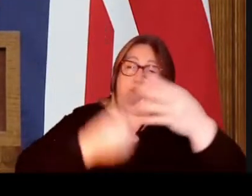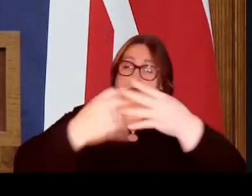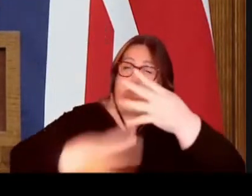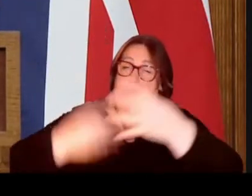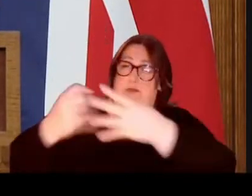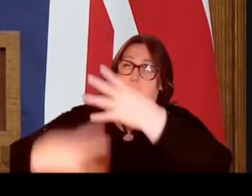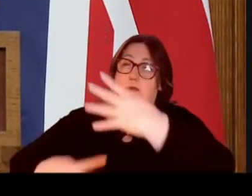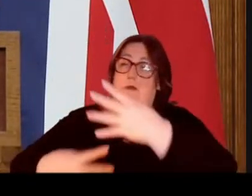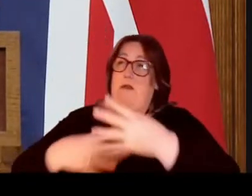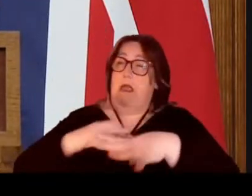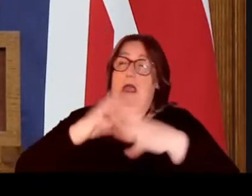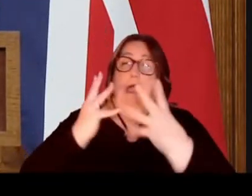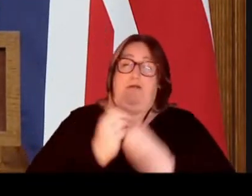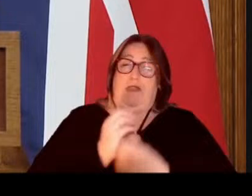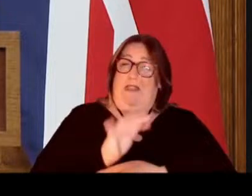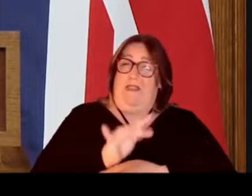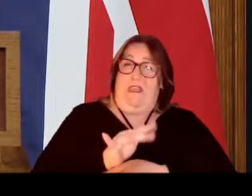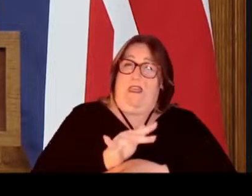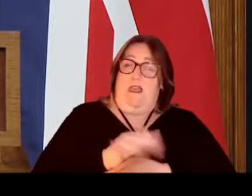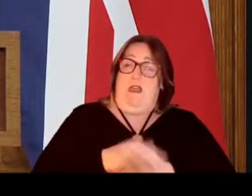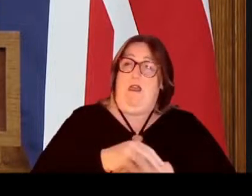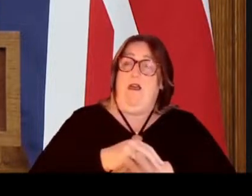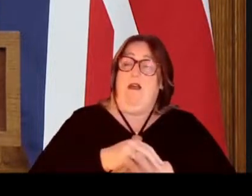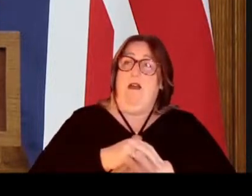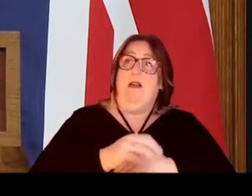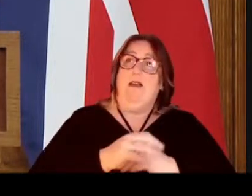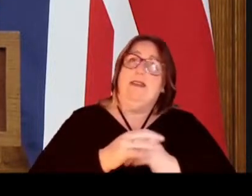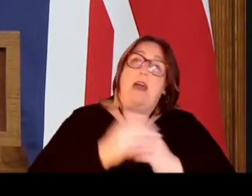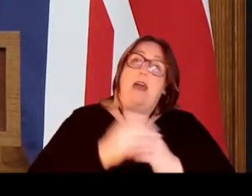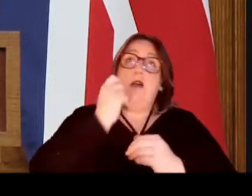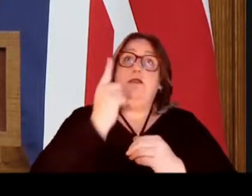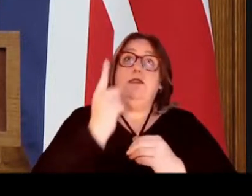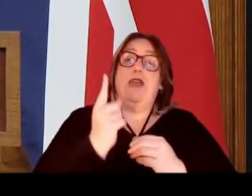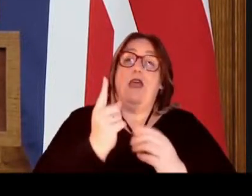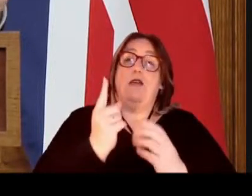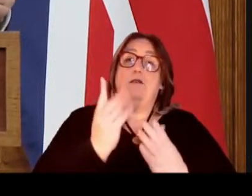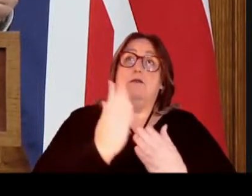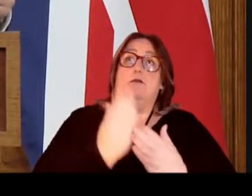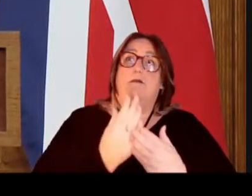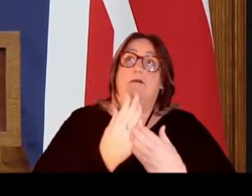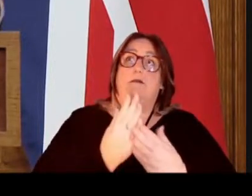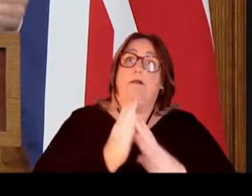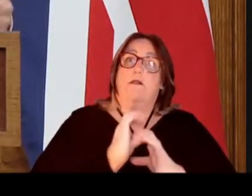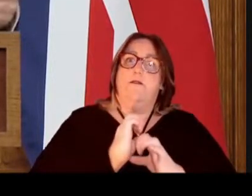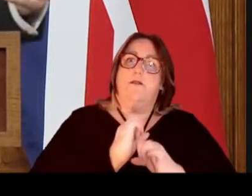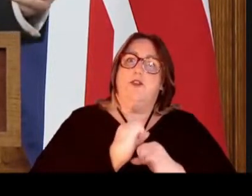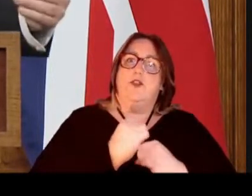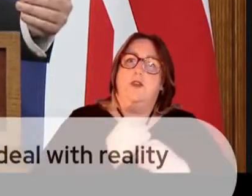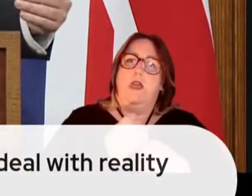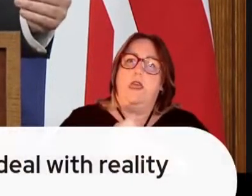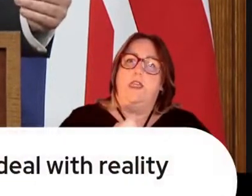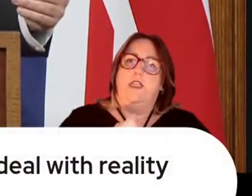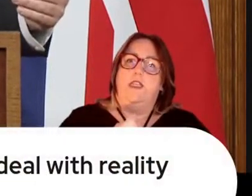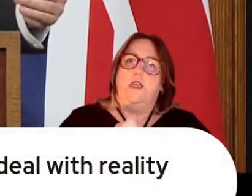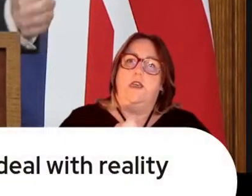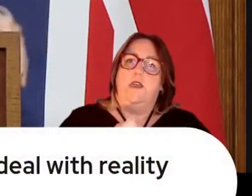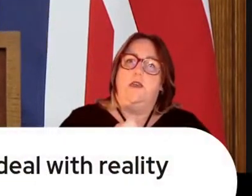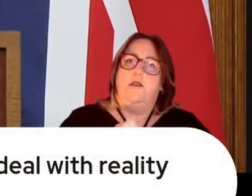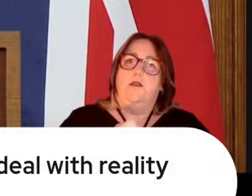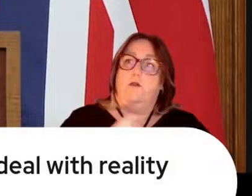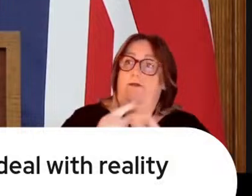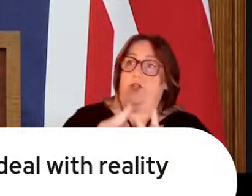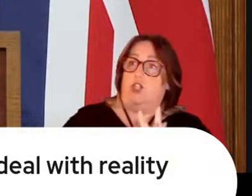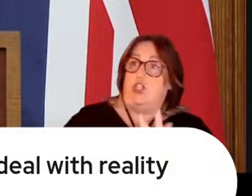And I understand the frustration of all, but including some journalists